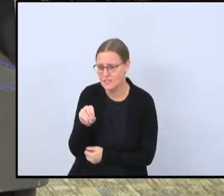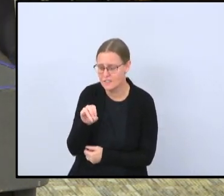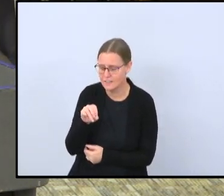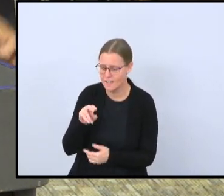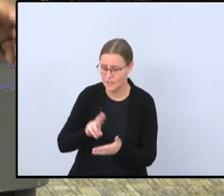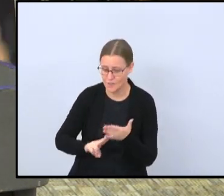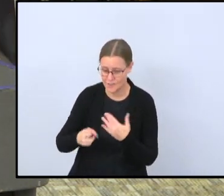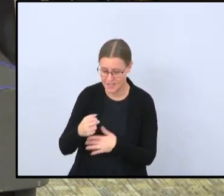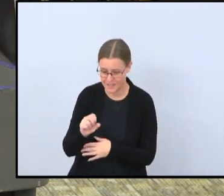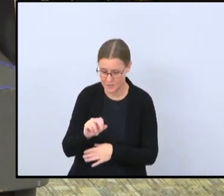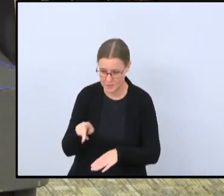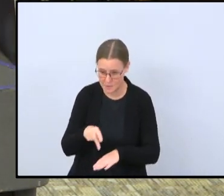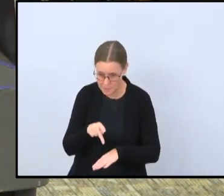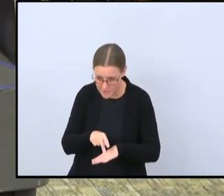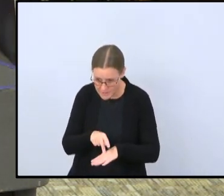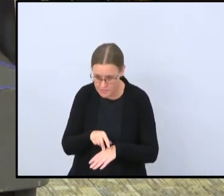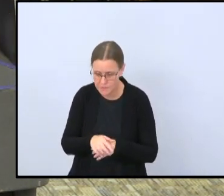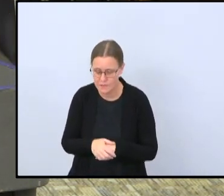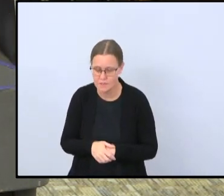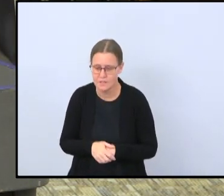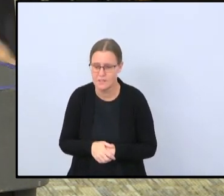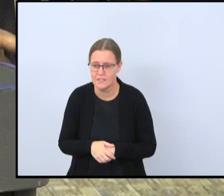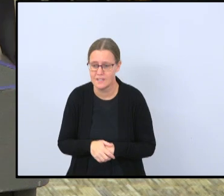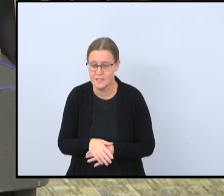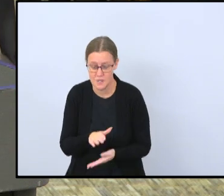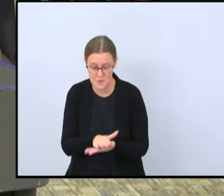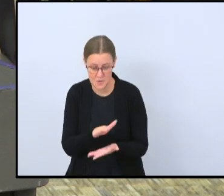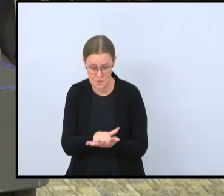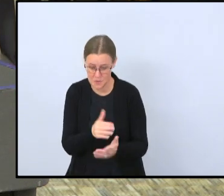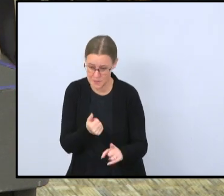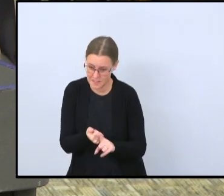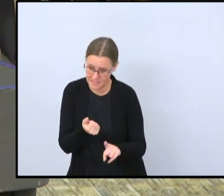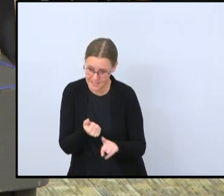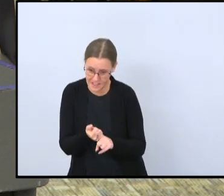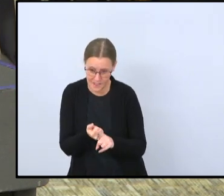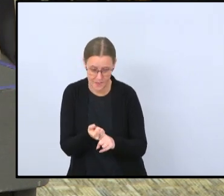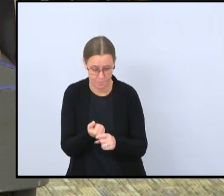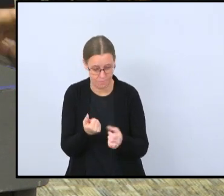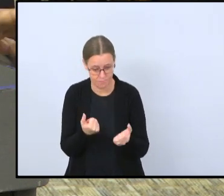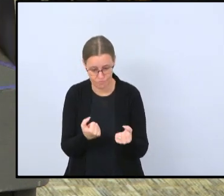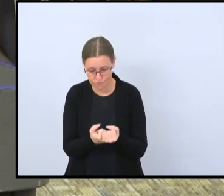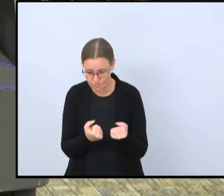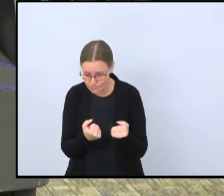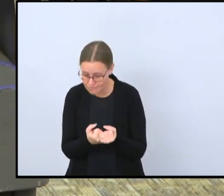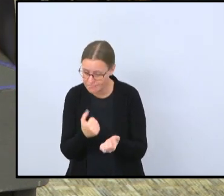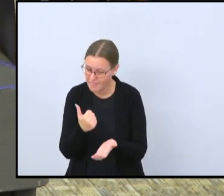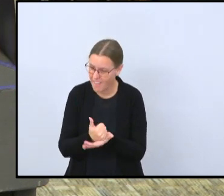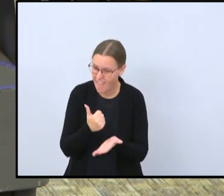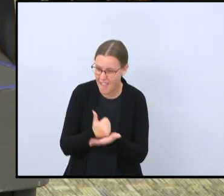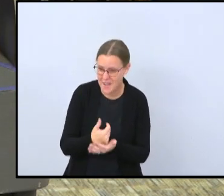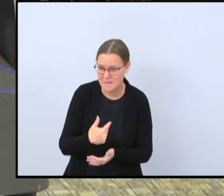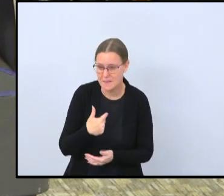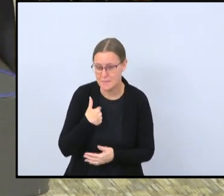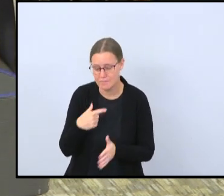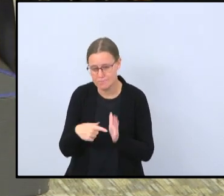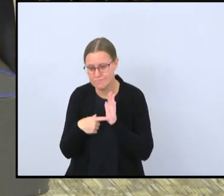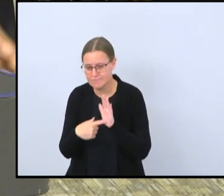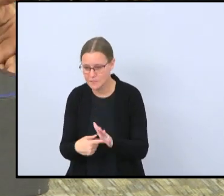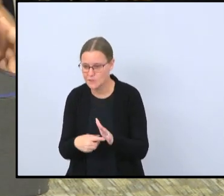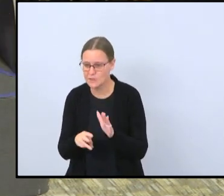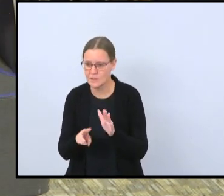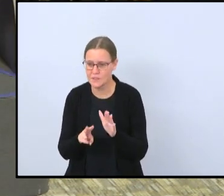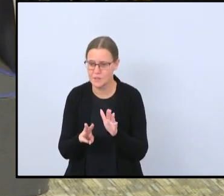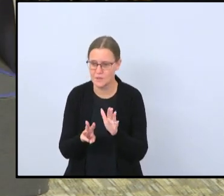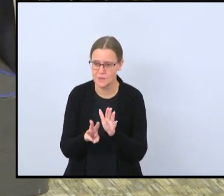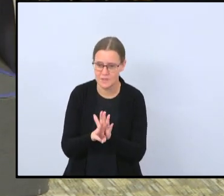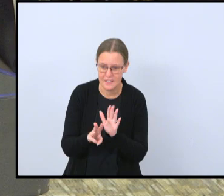us. I'd like to thank University High School for, being there for me throughout this whole process. It shows that the city of Waco and